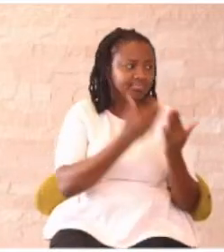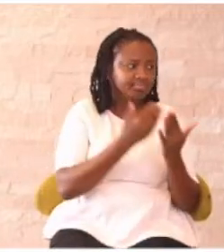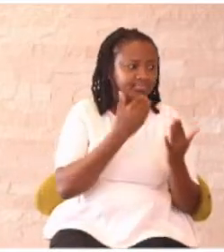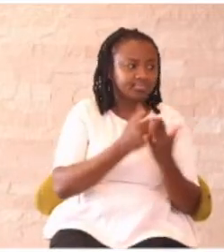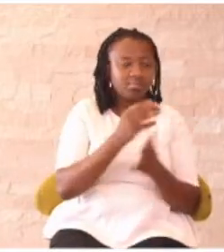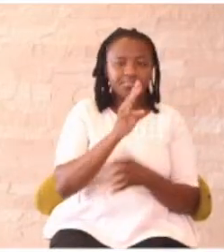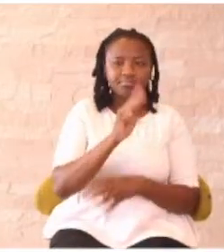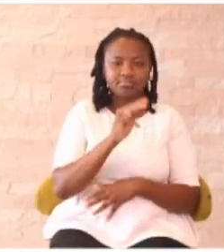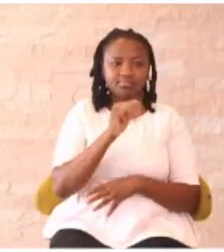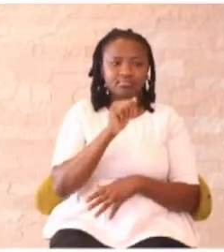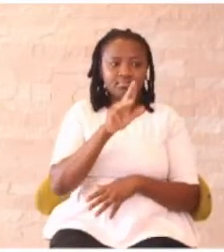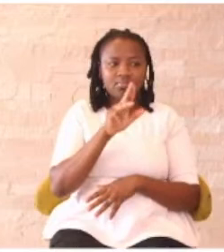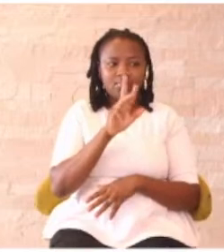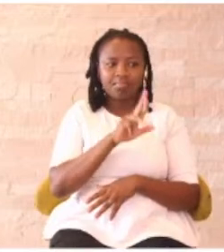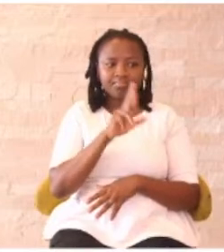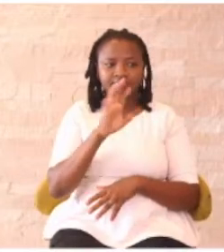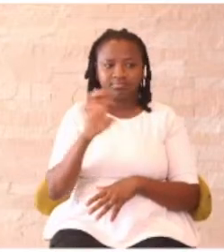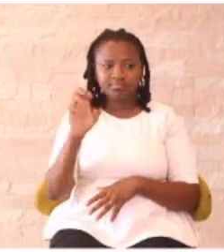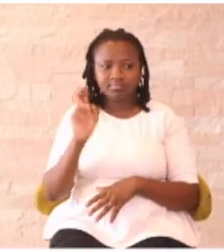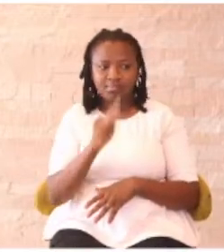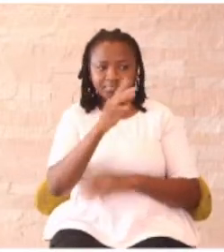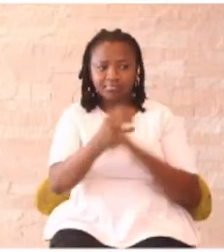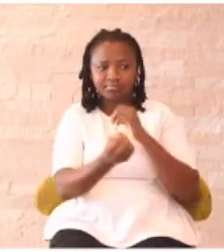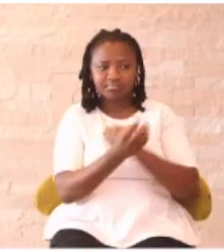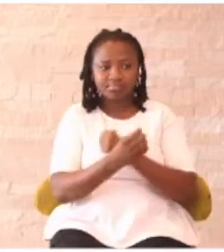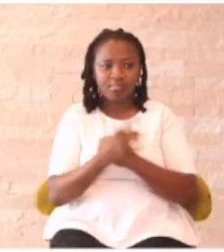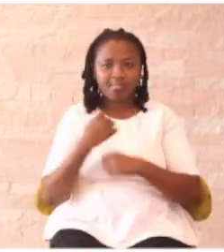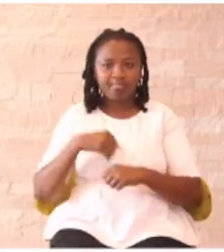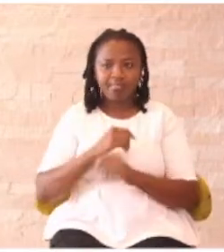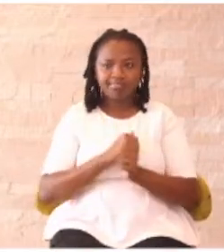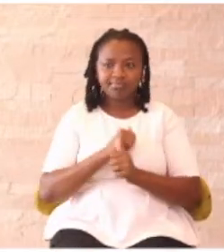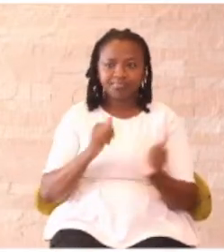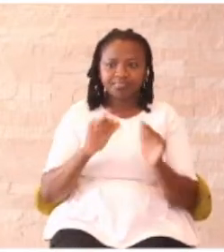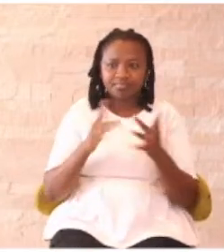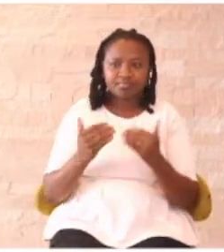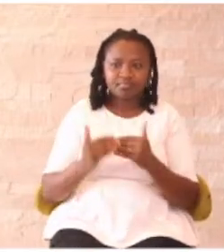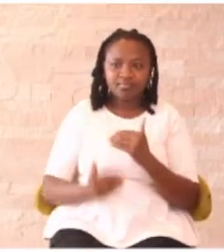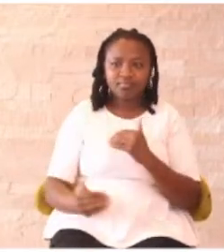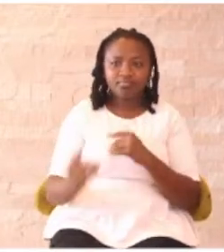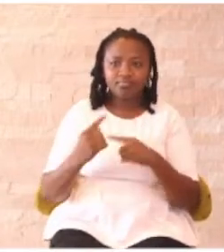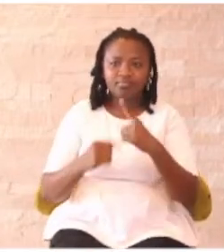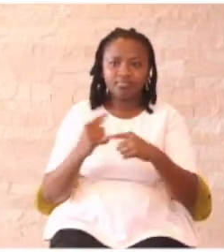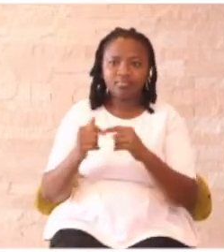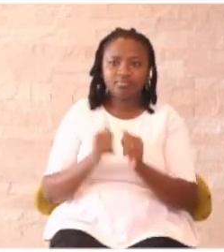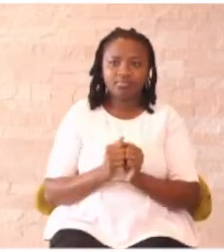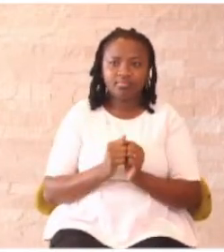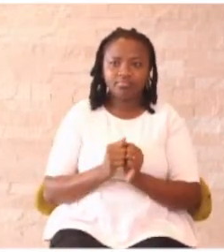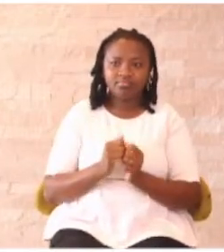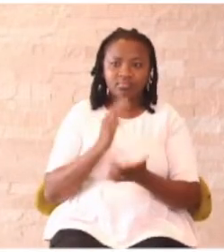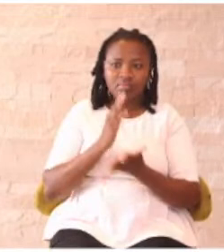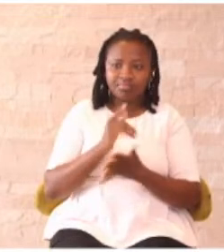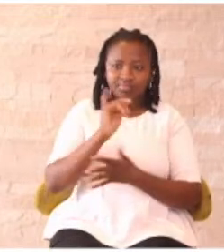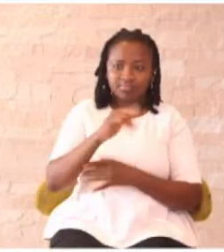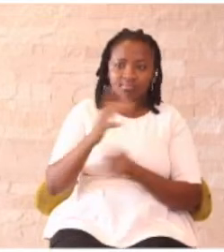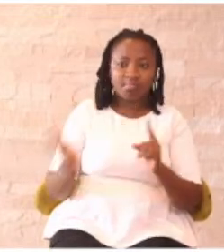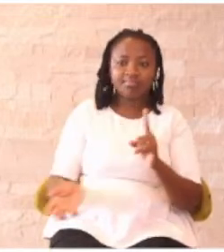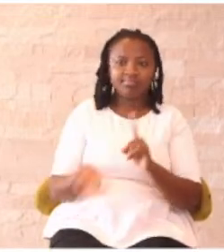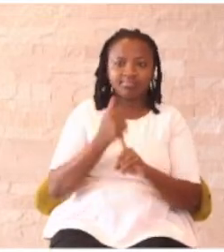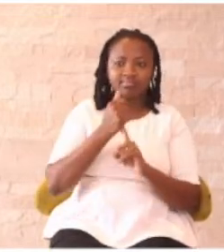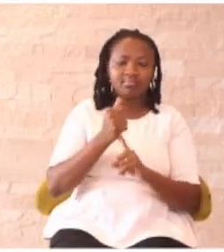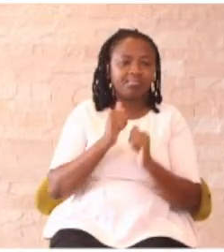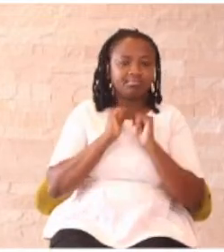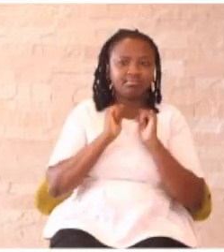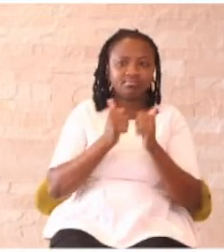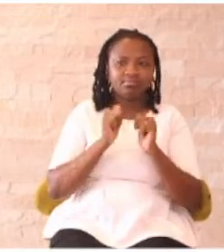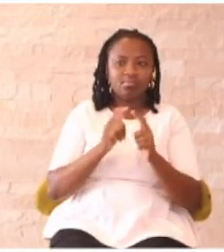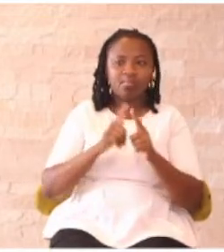for being available and being able to advise us on how to go about it. So for us, this is a big achievement to get to this point where we are